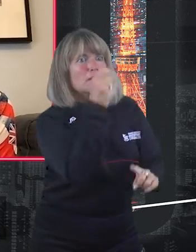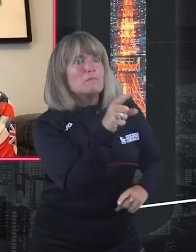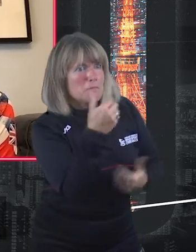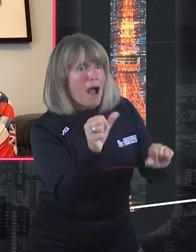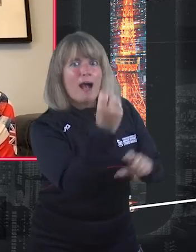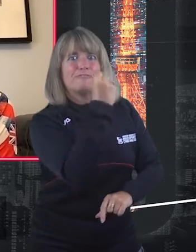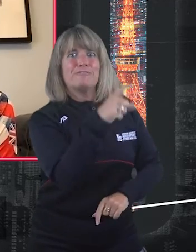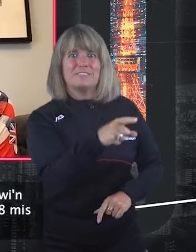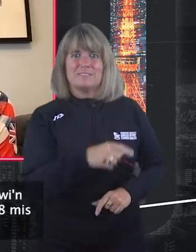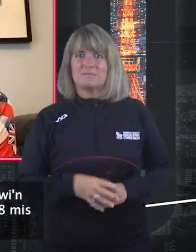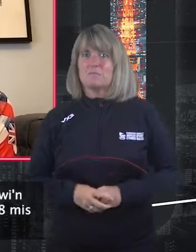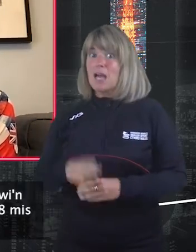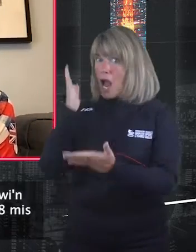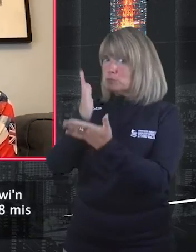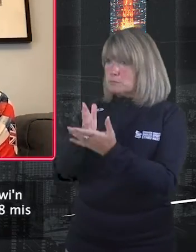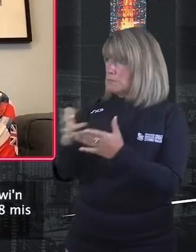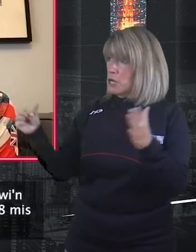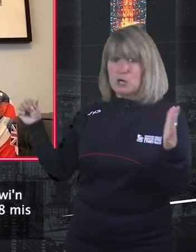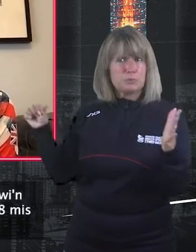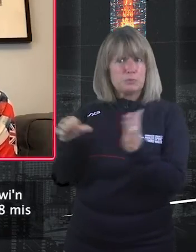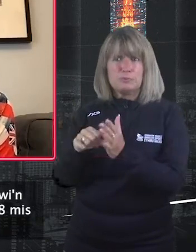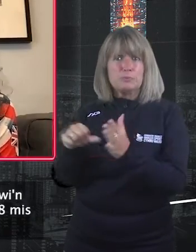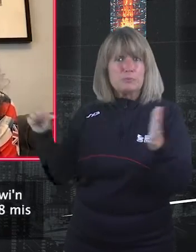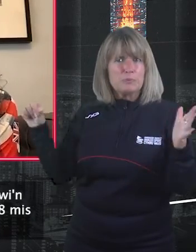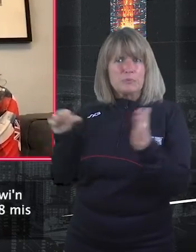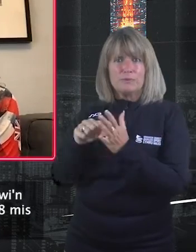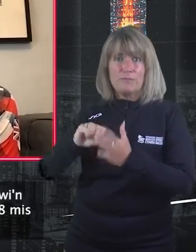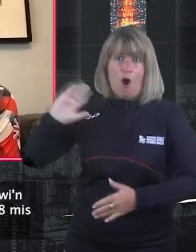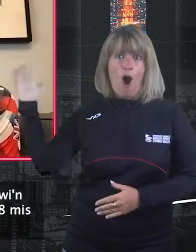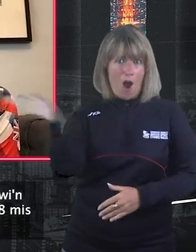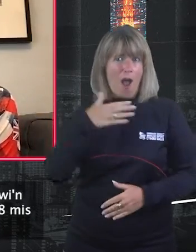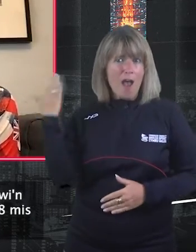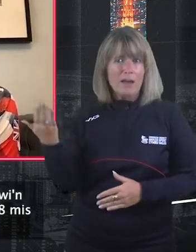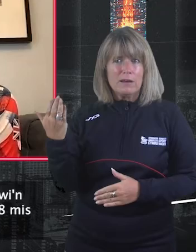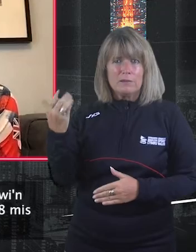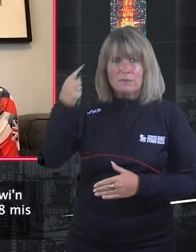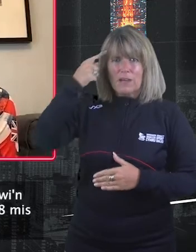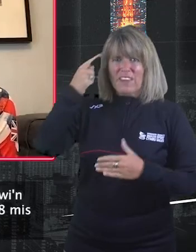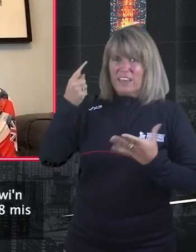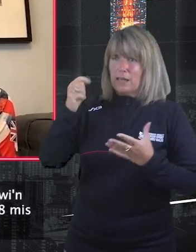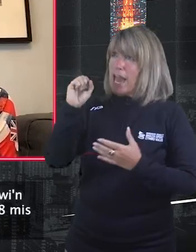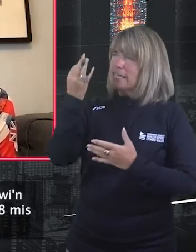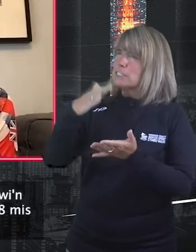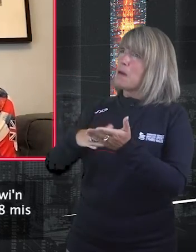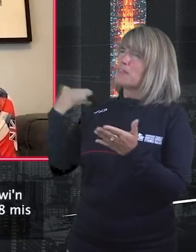you have. Yeah, absolutely. I think, you know, it's been such a difficult